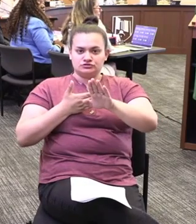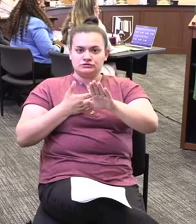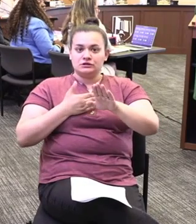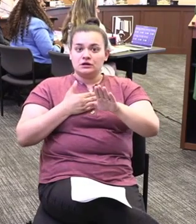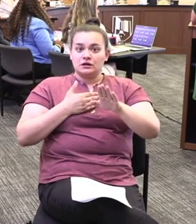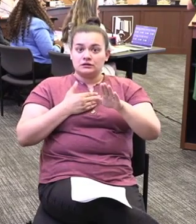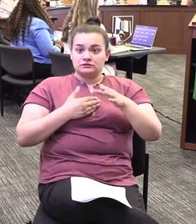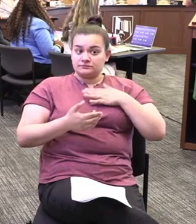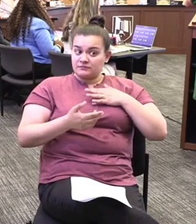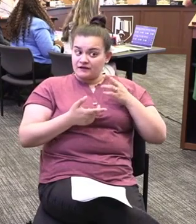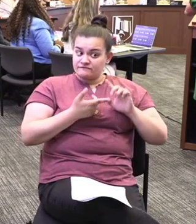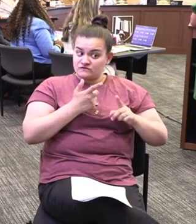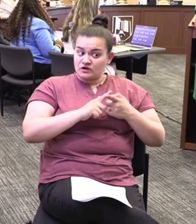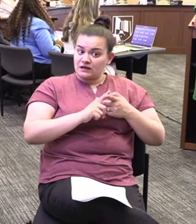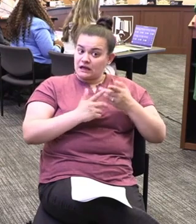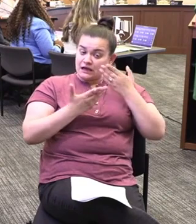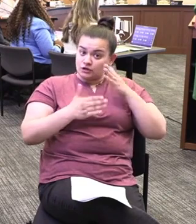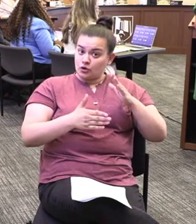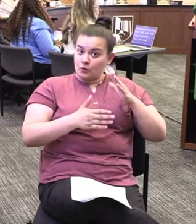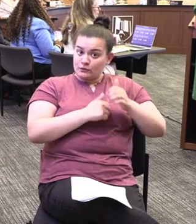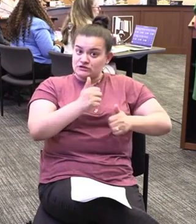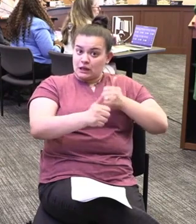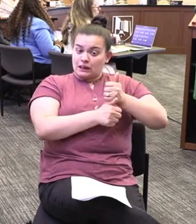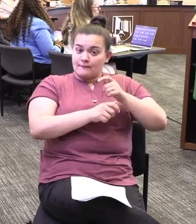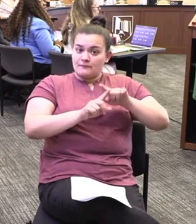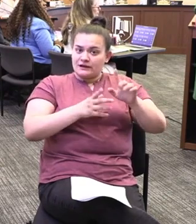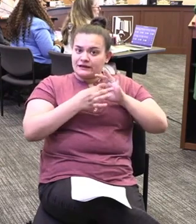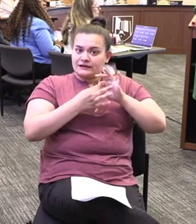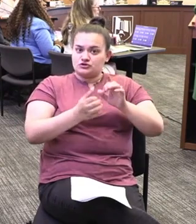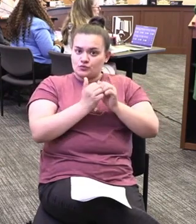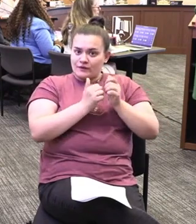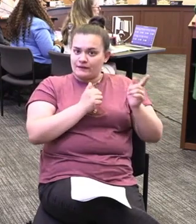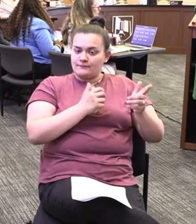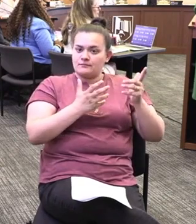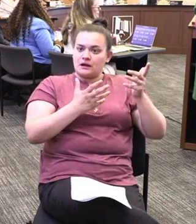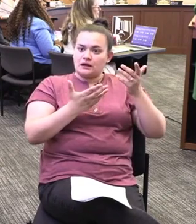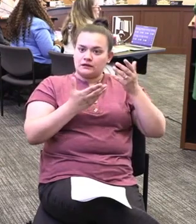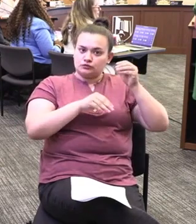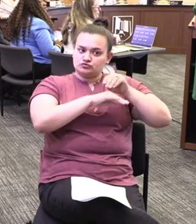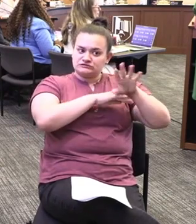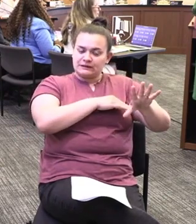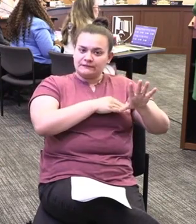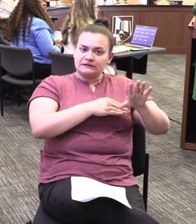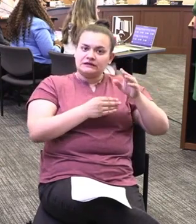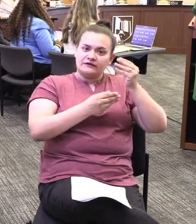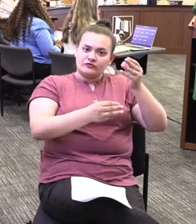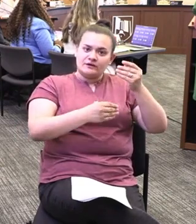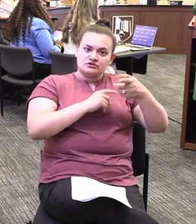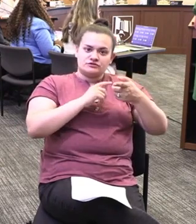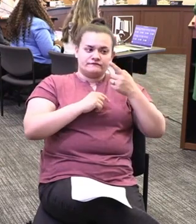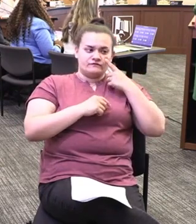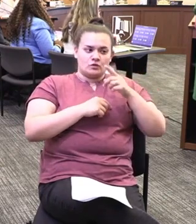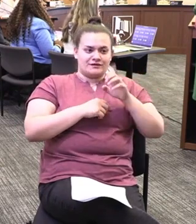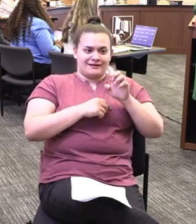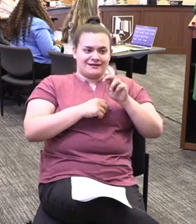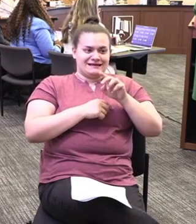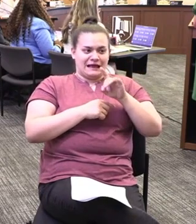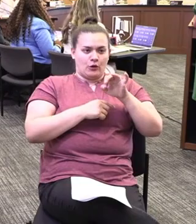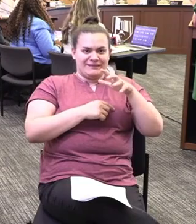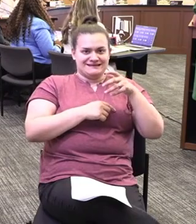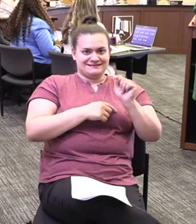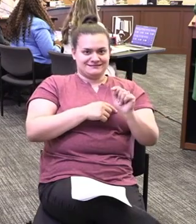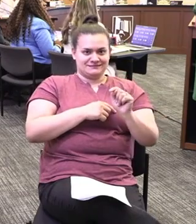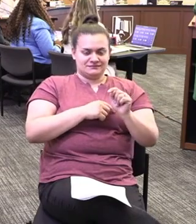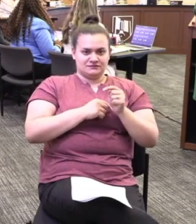that's my friend. I didn't know he was an alum, but I want to connect you with him. Can you send me some information on endowments?" So I put together a package